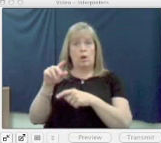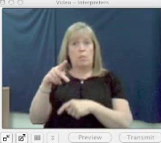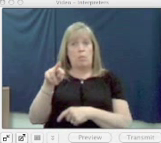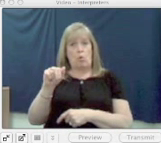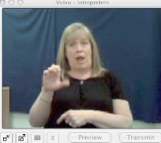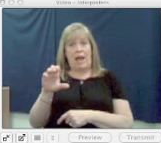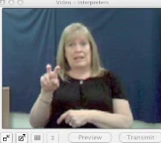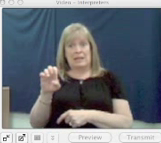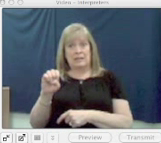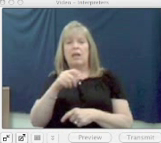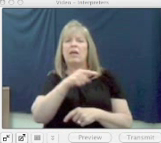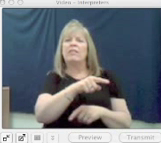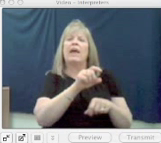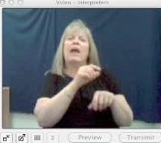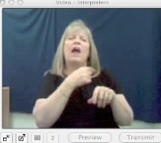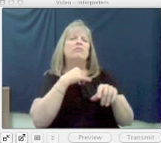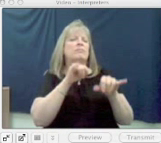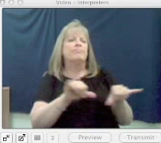with constants.